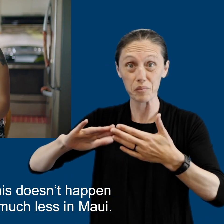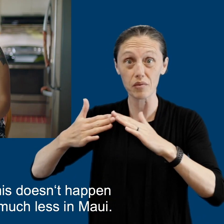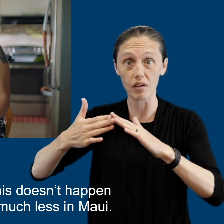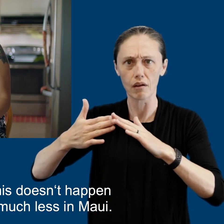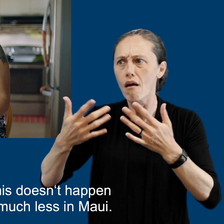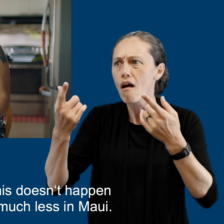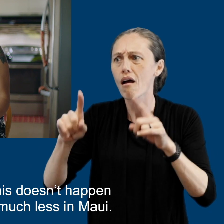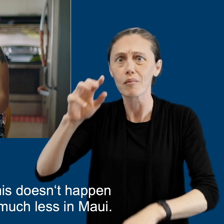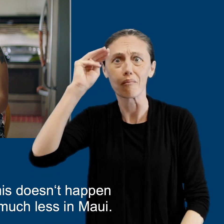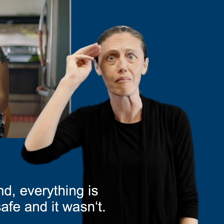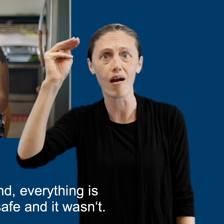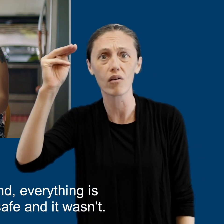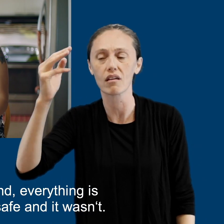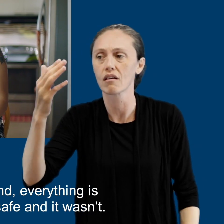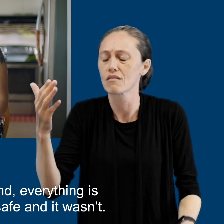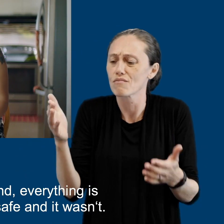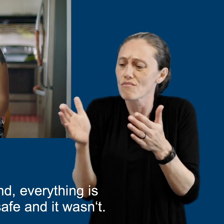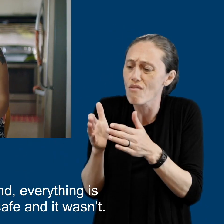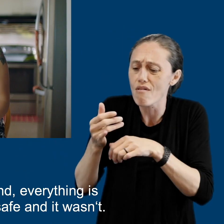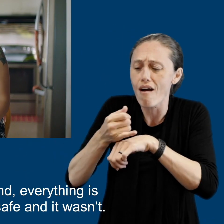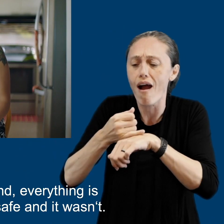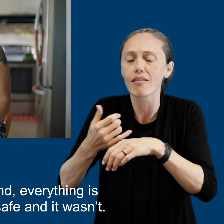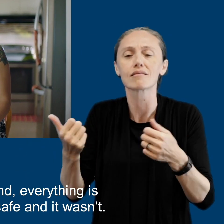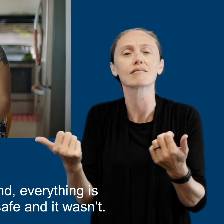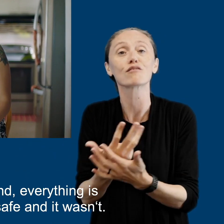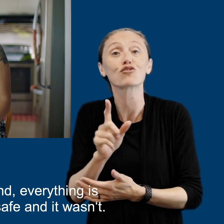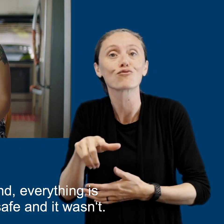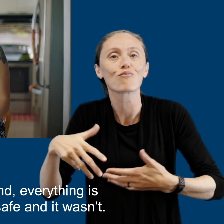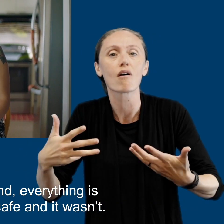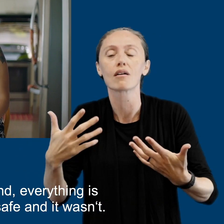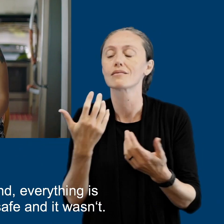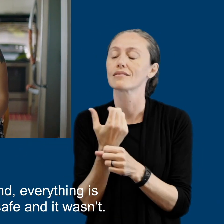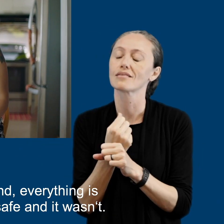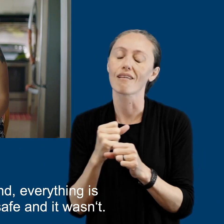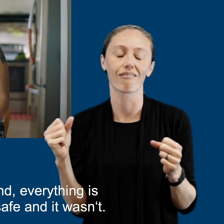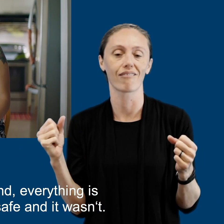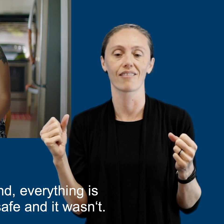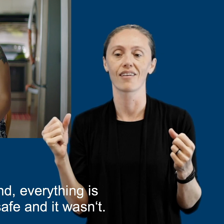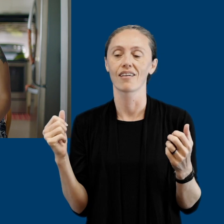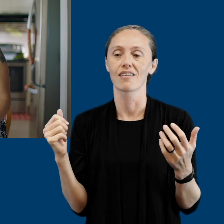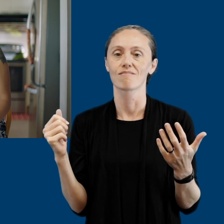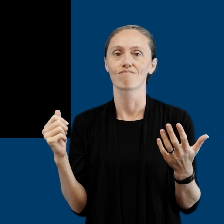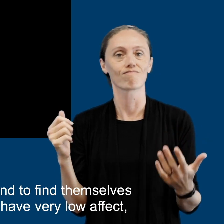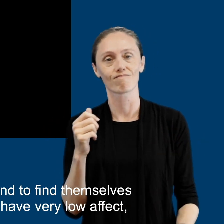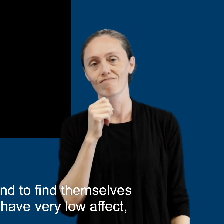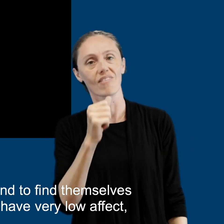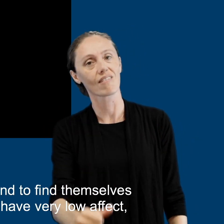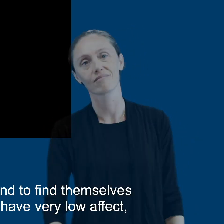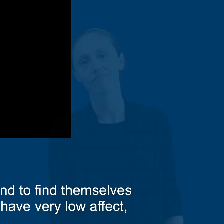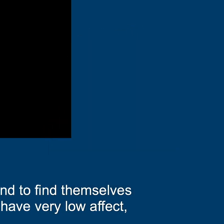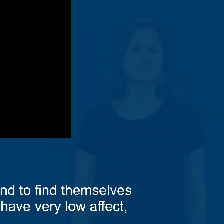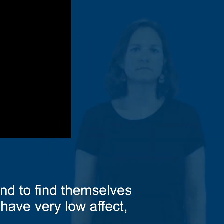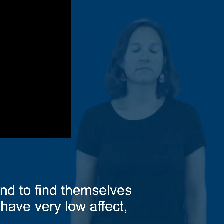in Maui, you know, on this little island. Everything's supposed to be like safe, and it wasn't. I think